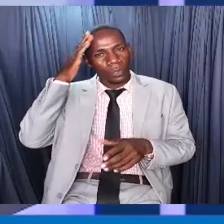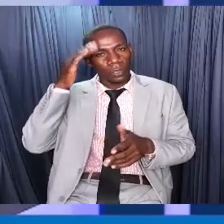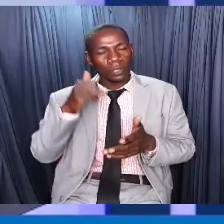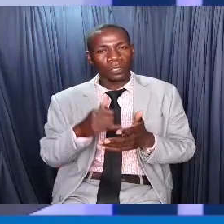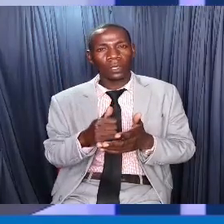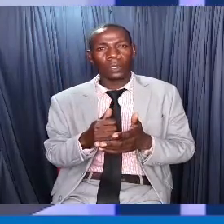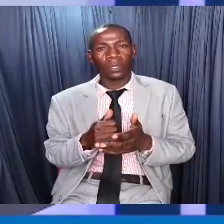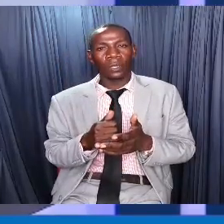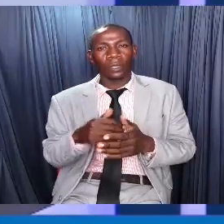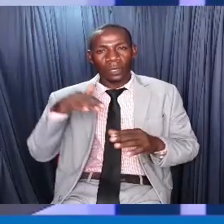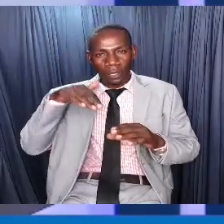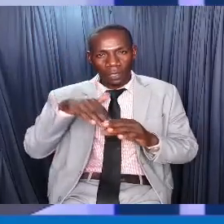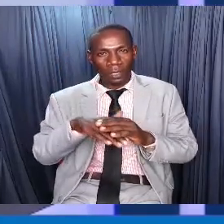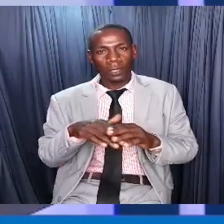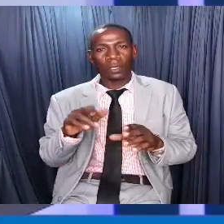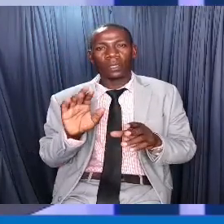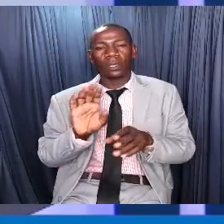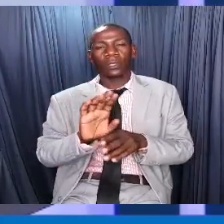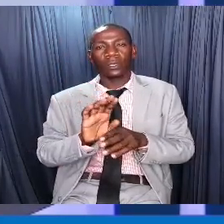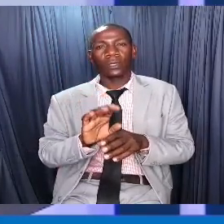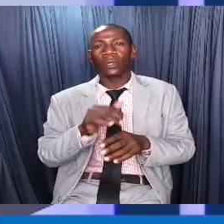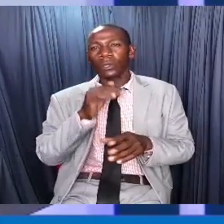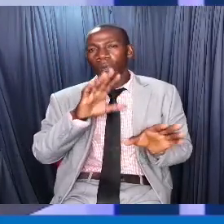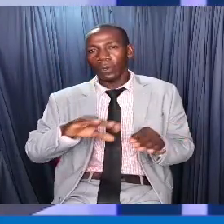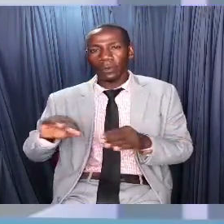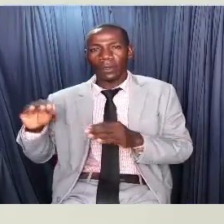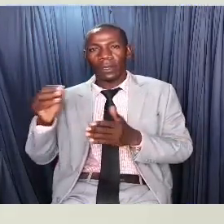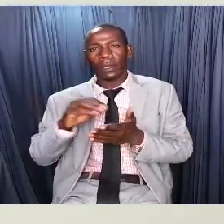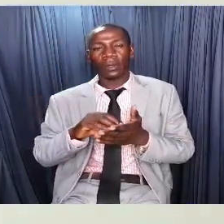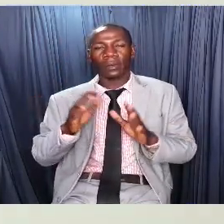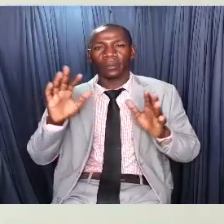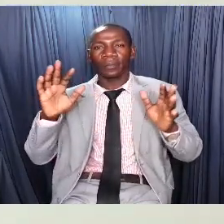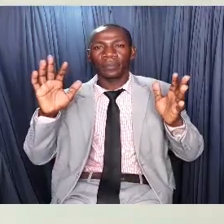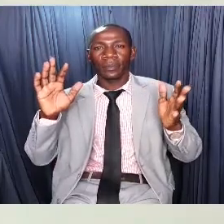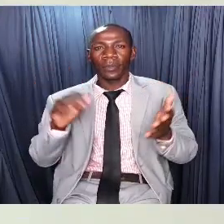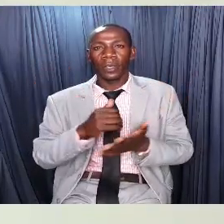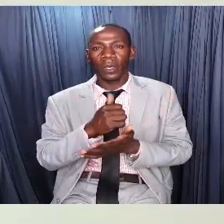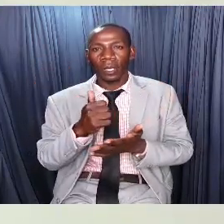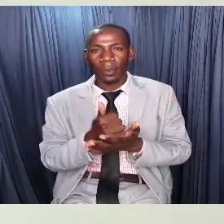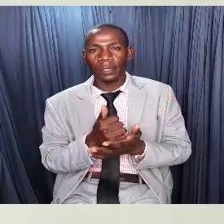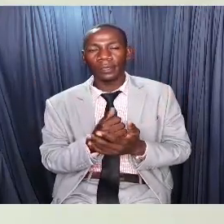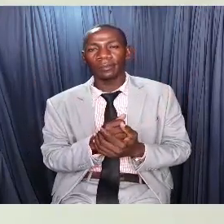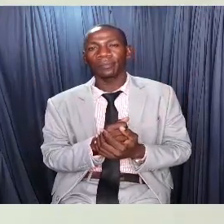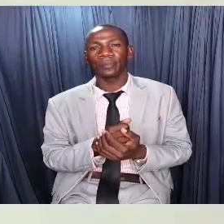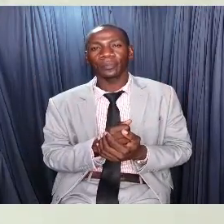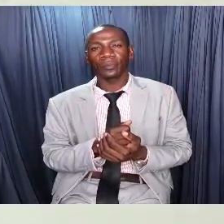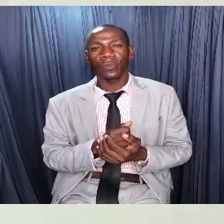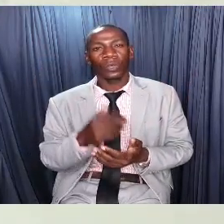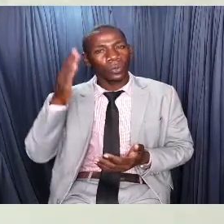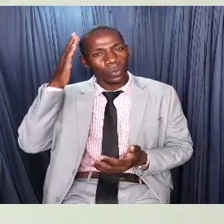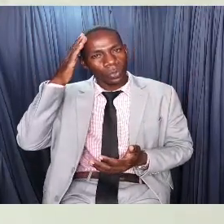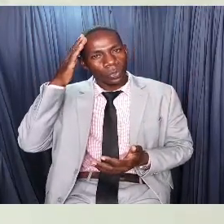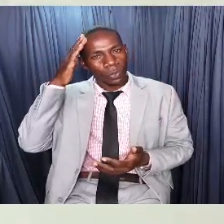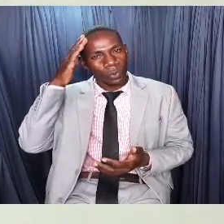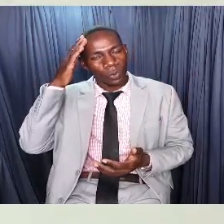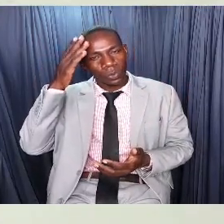you realize later, you're already in the church. You can no longer live from there. Amen. Waliona,